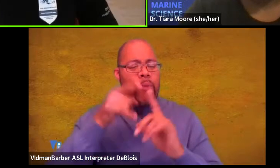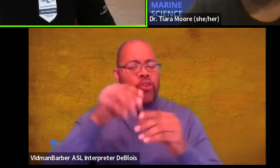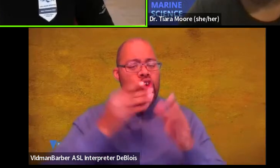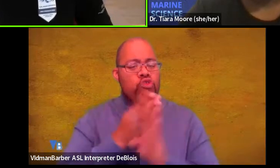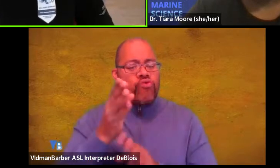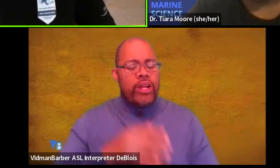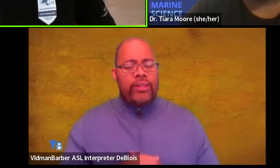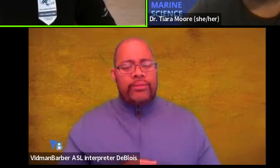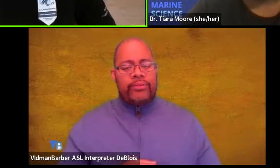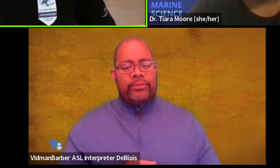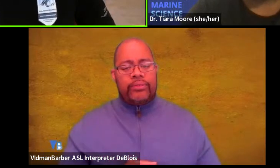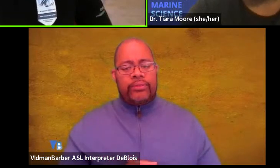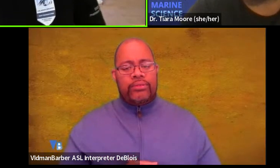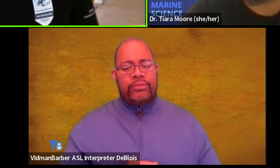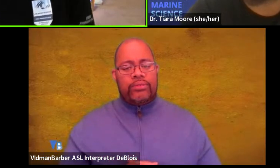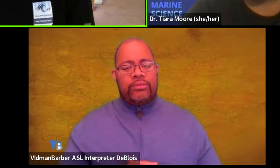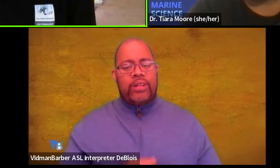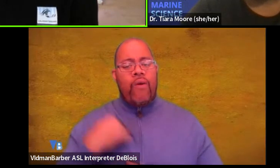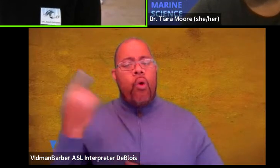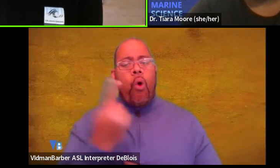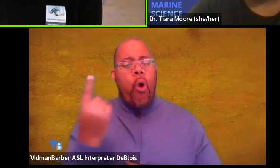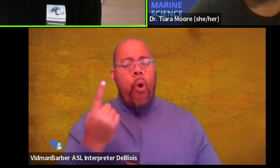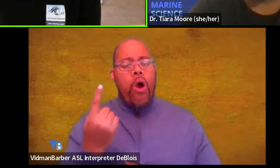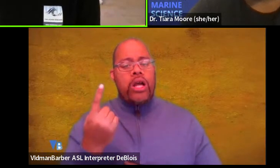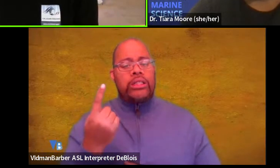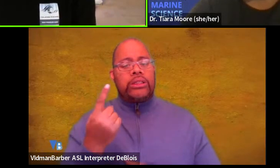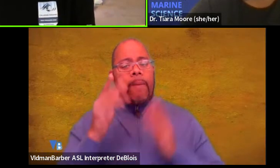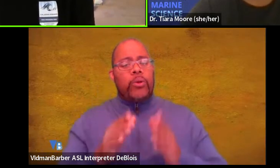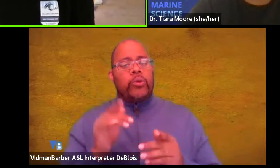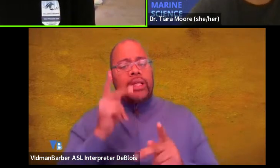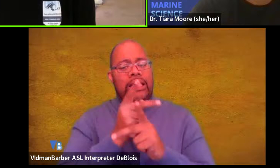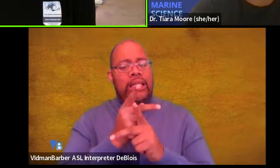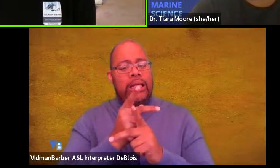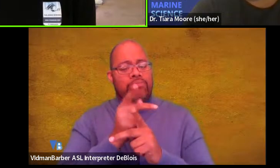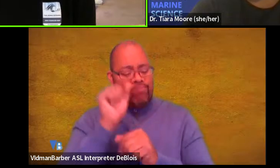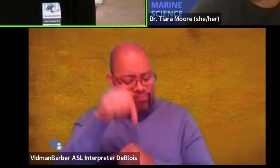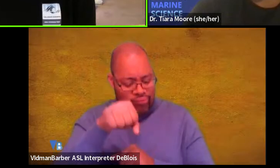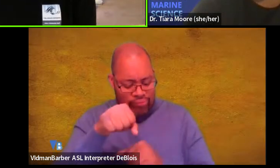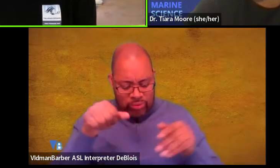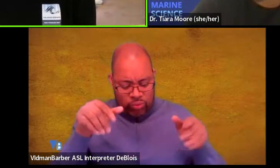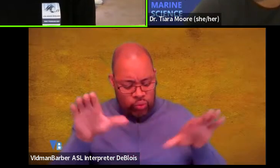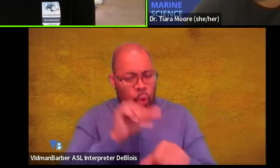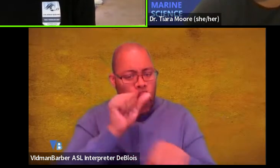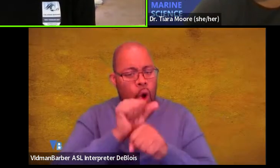Well, it's I've always been the kind of person to just keep your head down